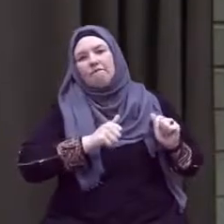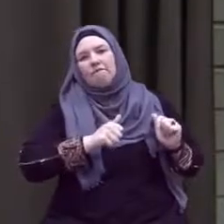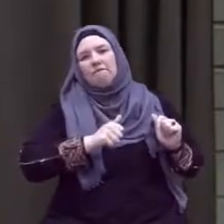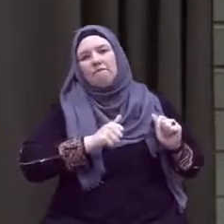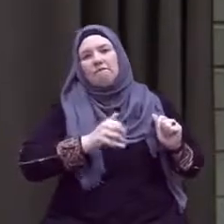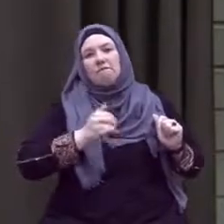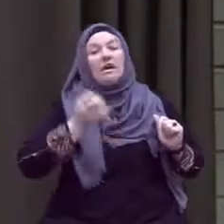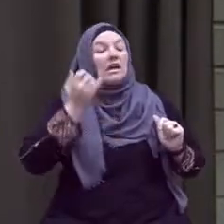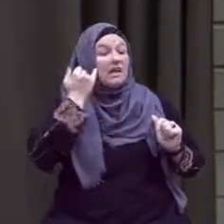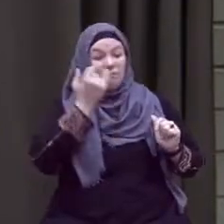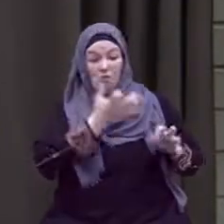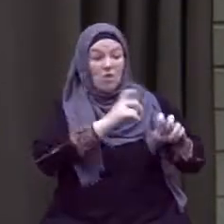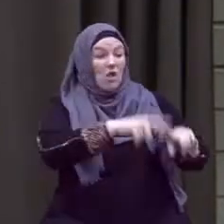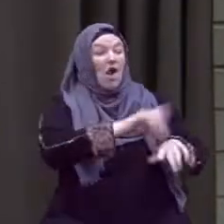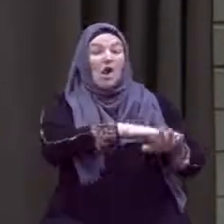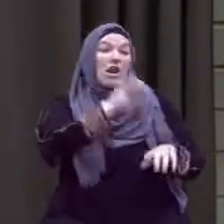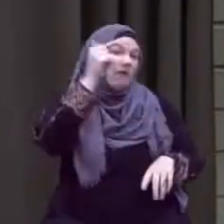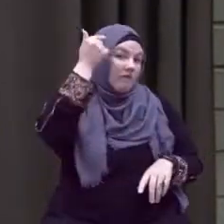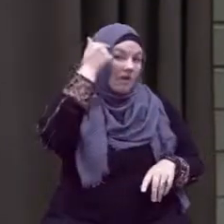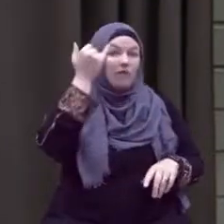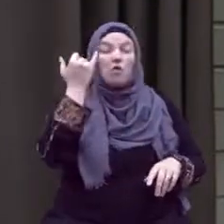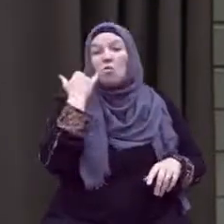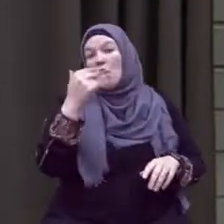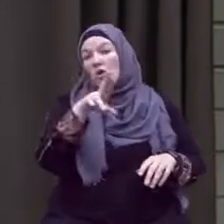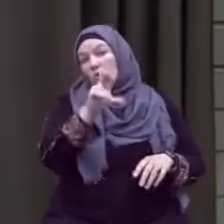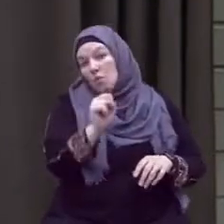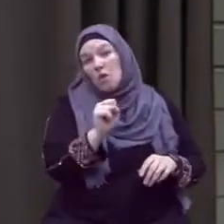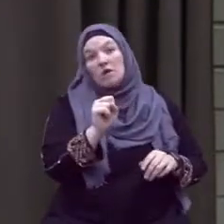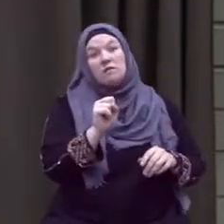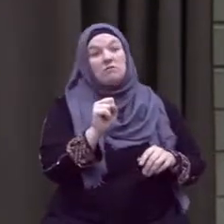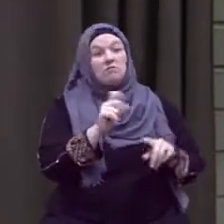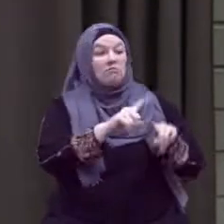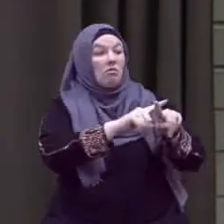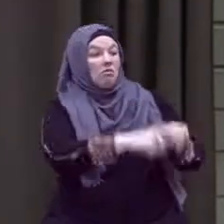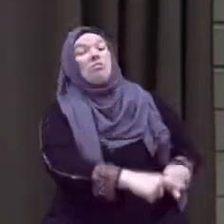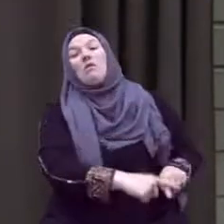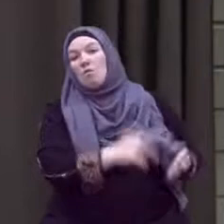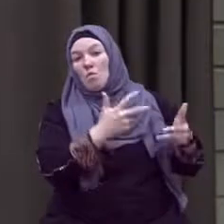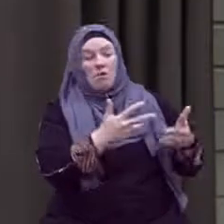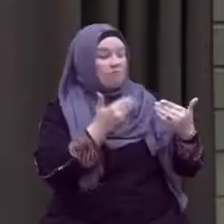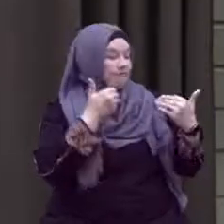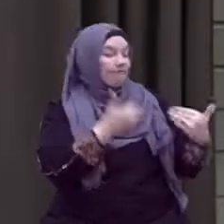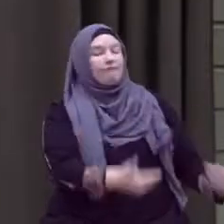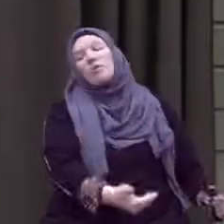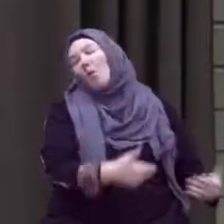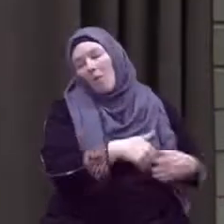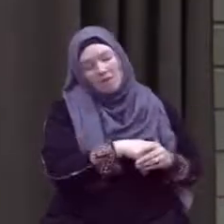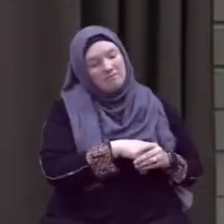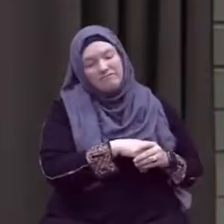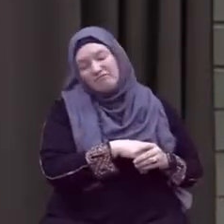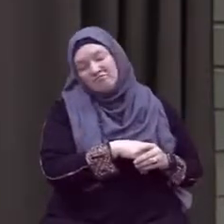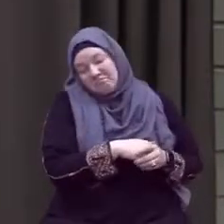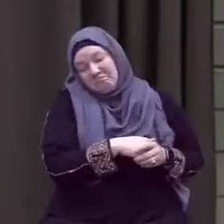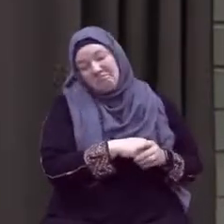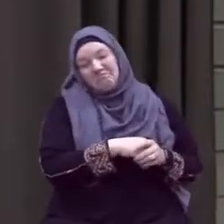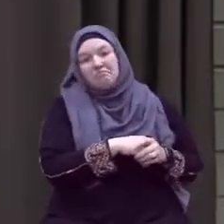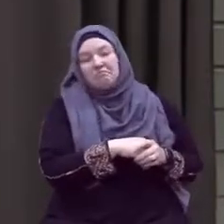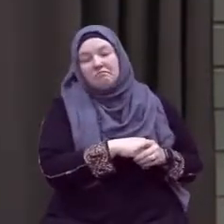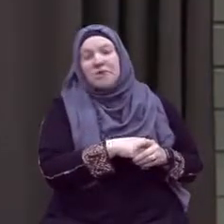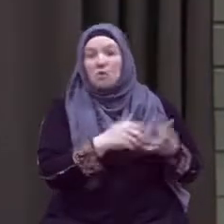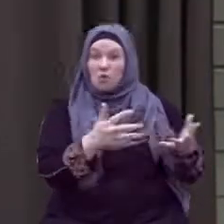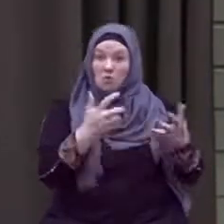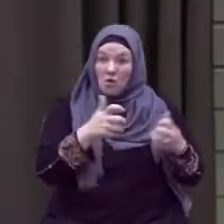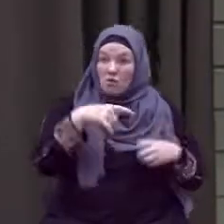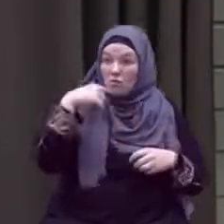you are relying on. You want America to be your God? Take it, for the God it is not. You